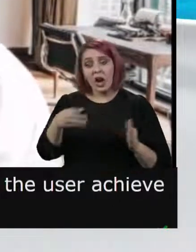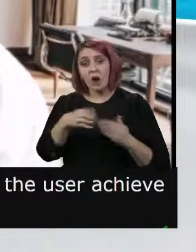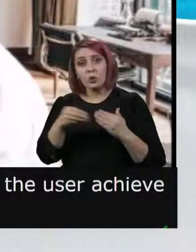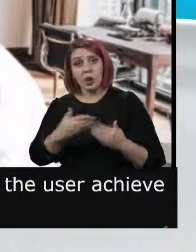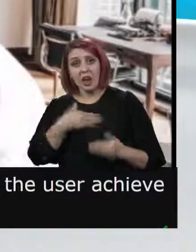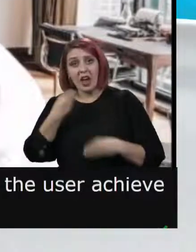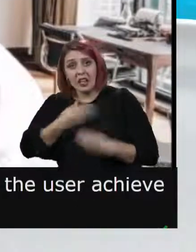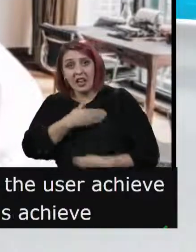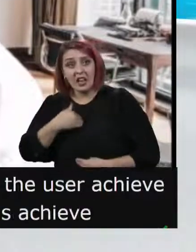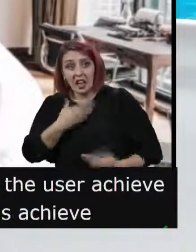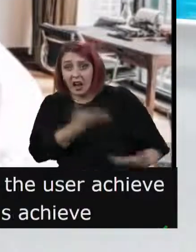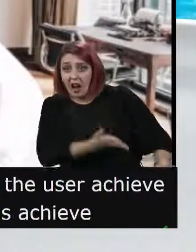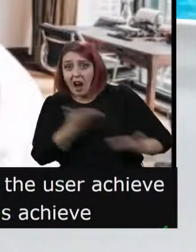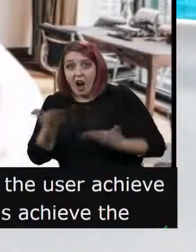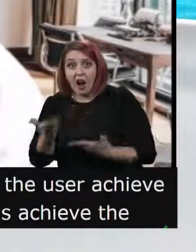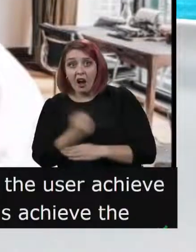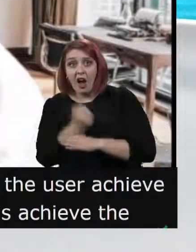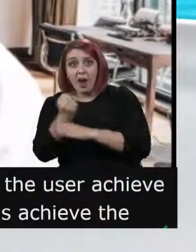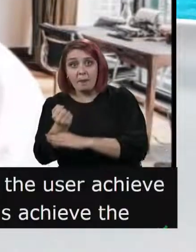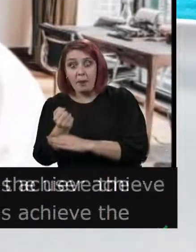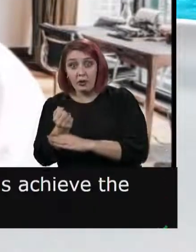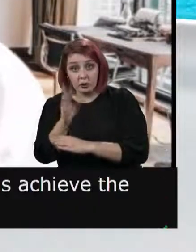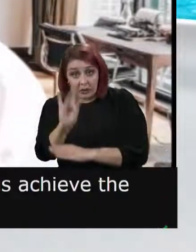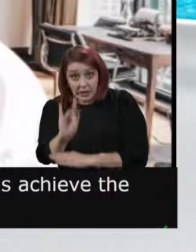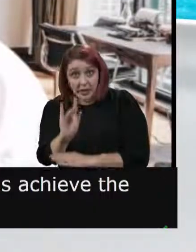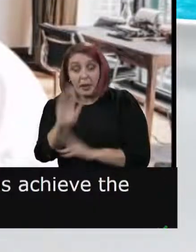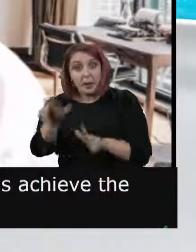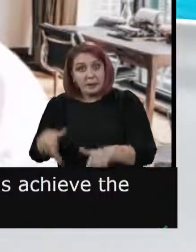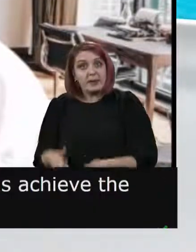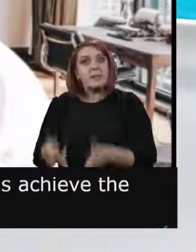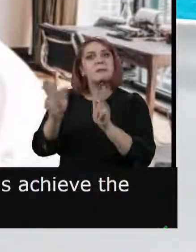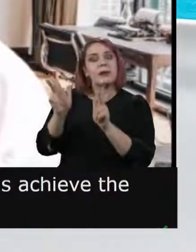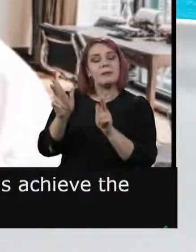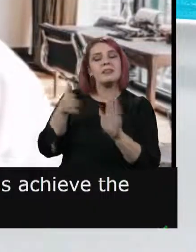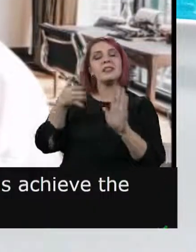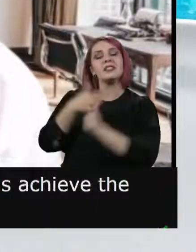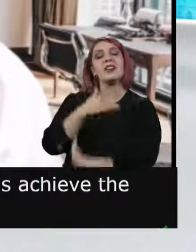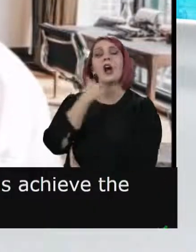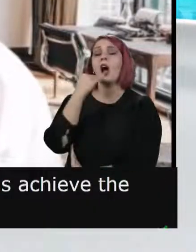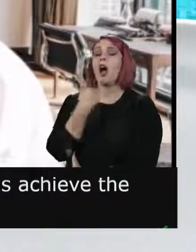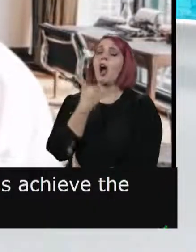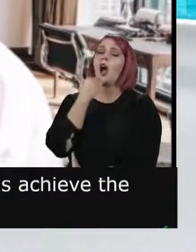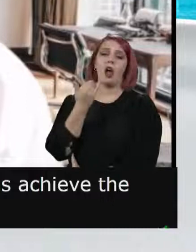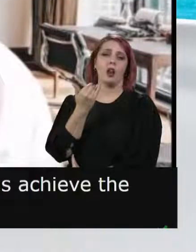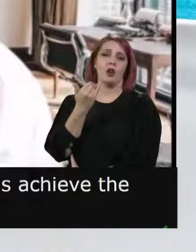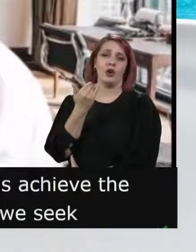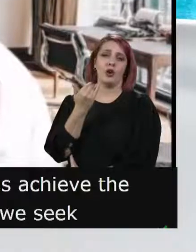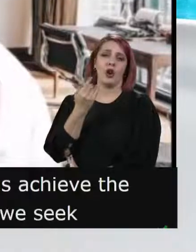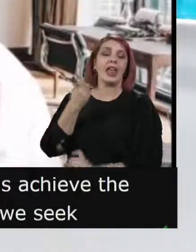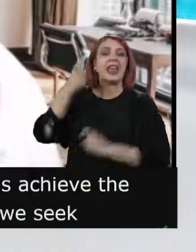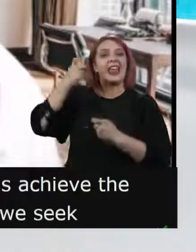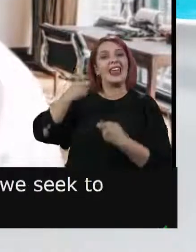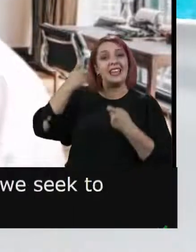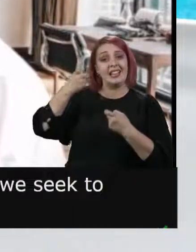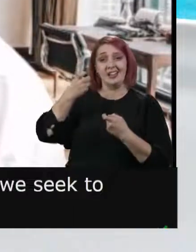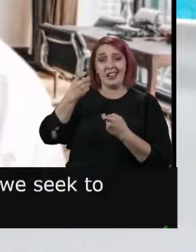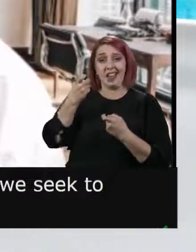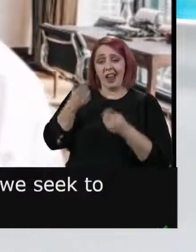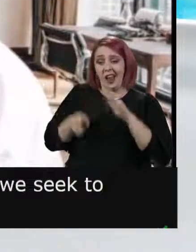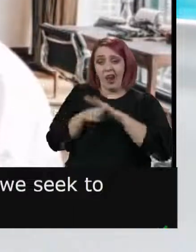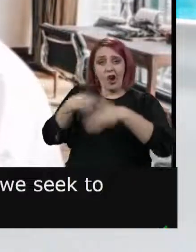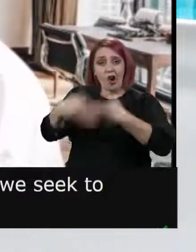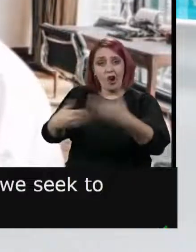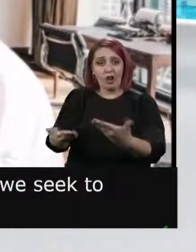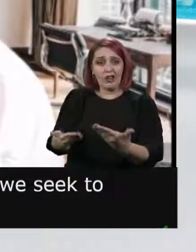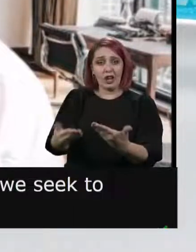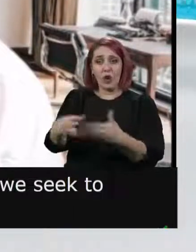or goal, then they should be something that we seek to provide, rather than thinking, no, that's not,